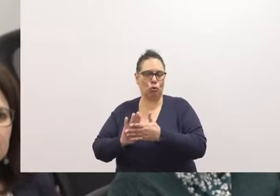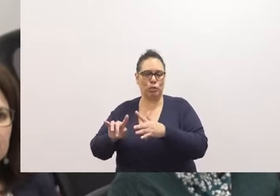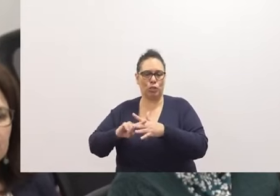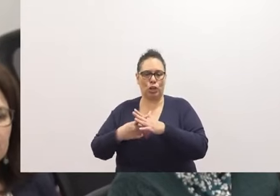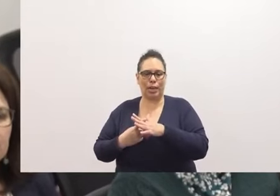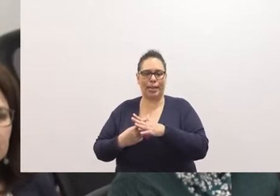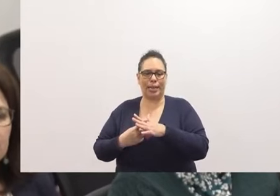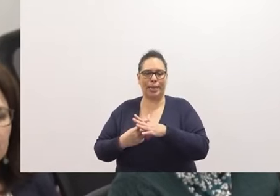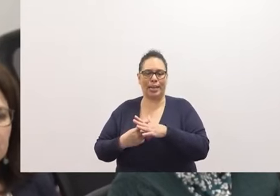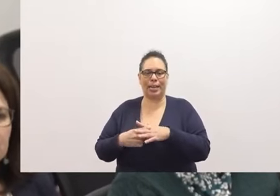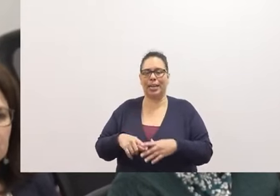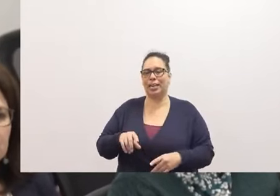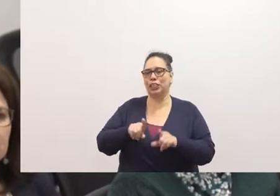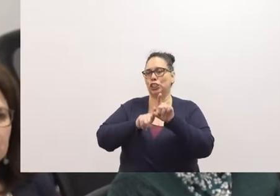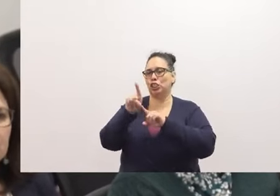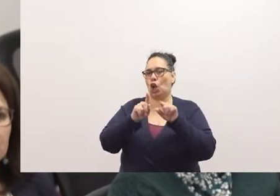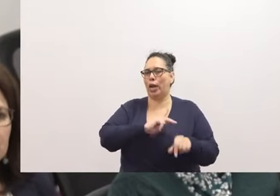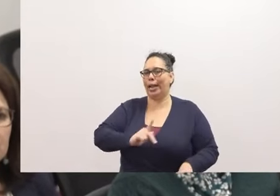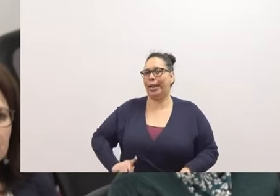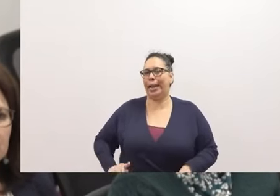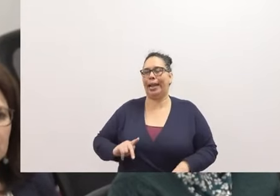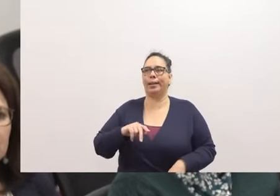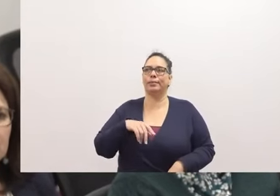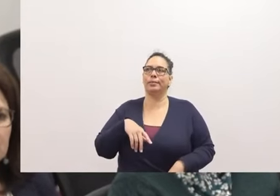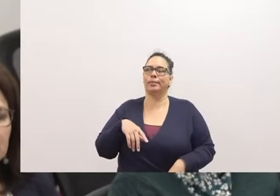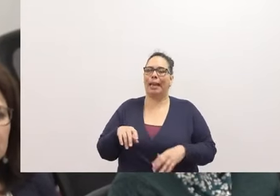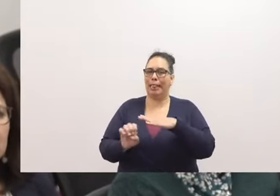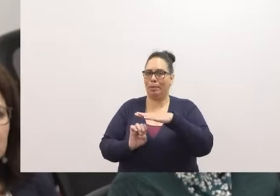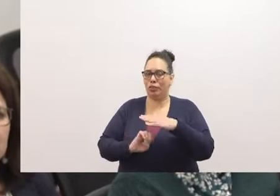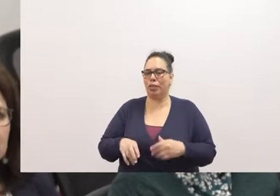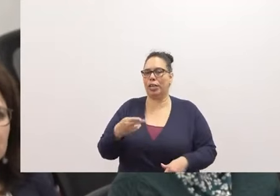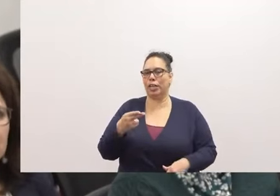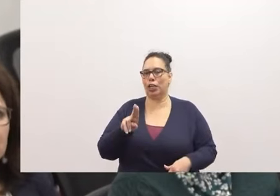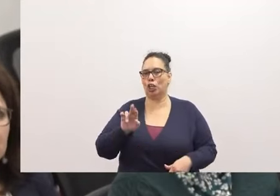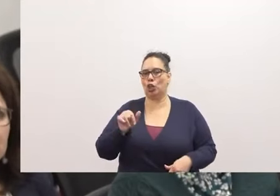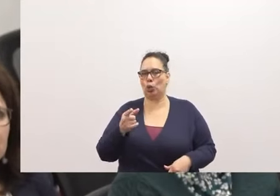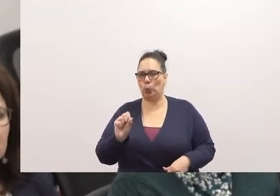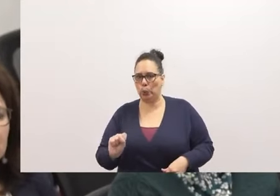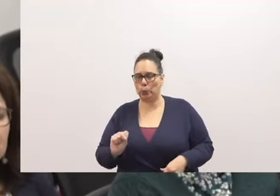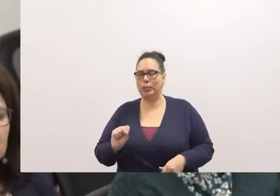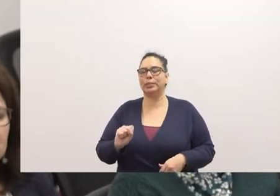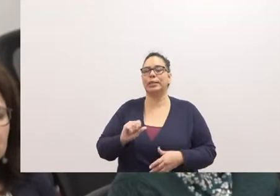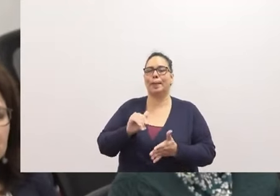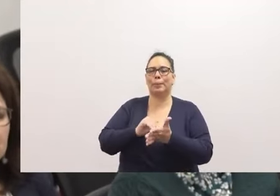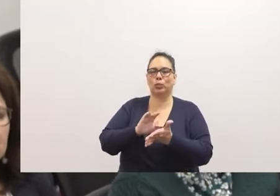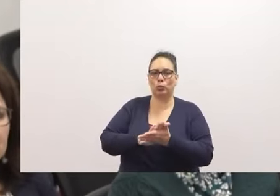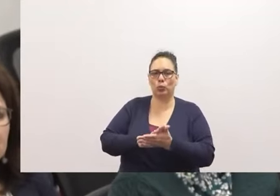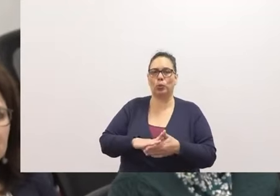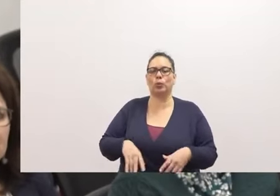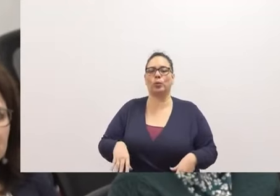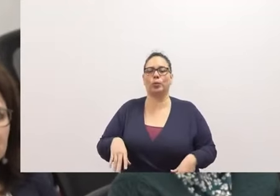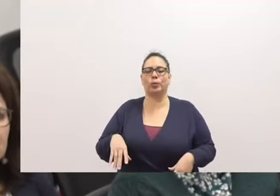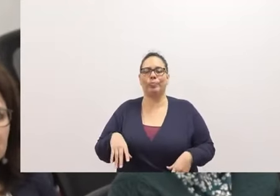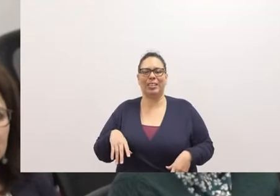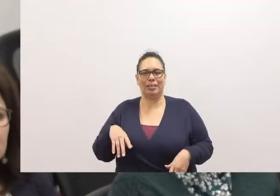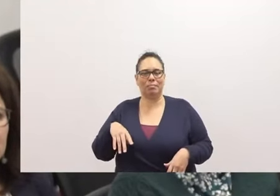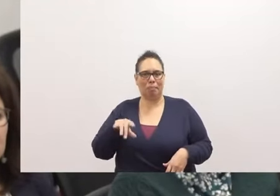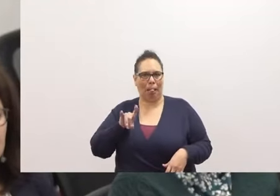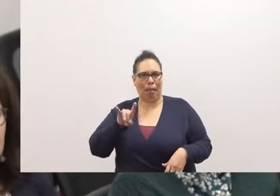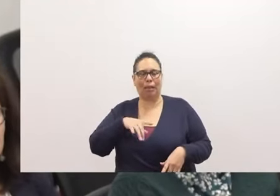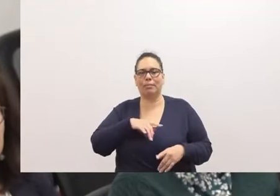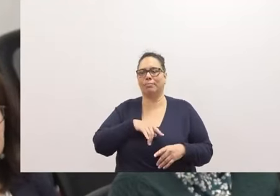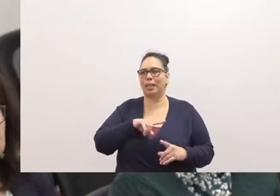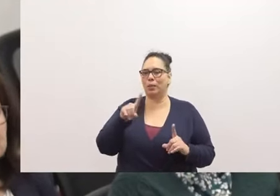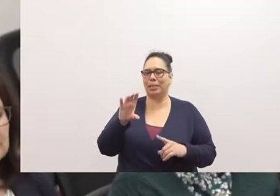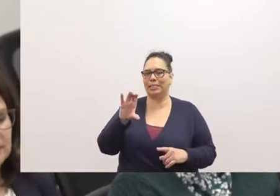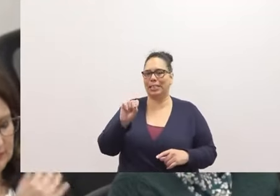at Star King Elementary School to Hughes Middle School to Lakewood High School and even Cal State Long Beach. So this is my home. This is where I've been.